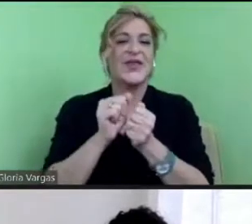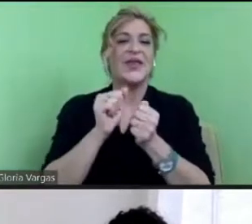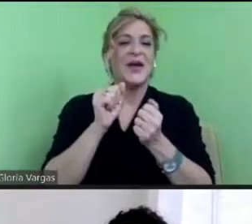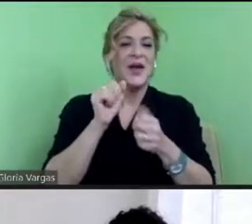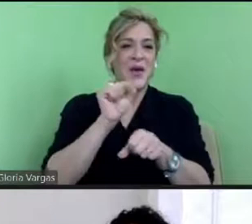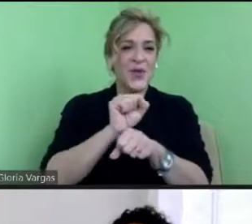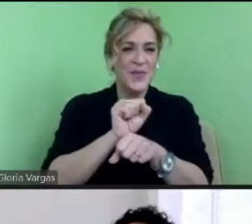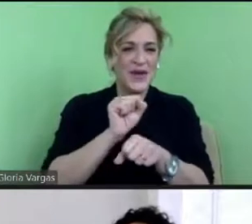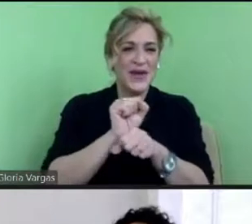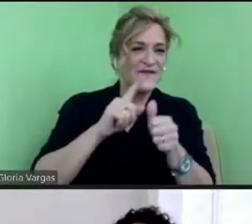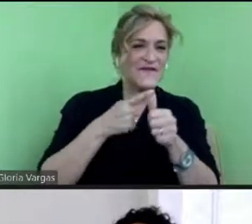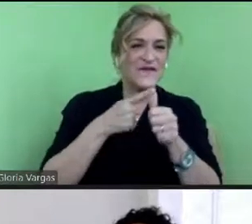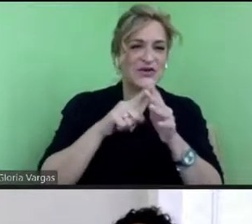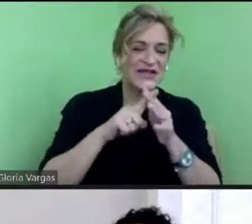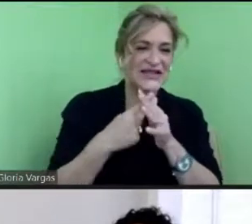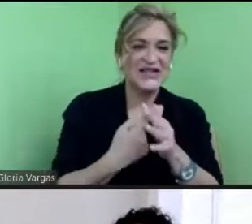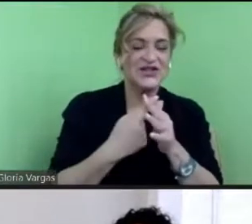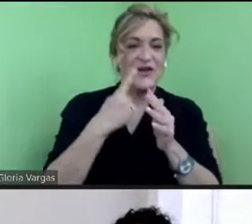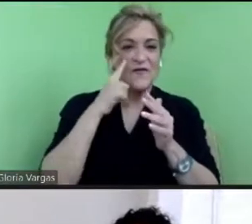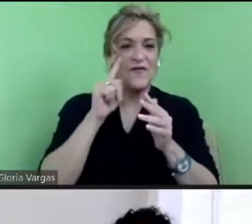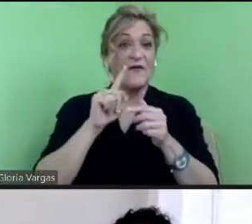PA, which means real jobs for real pay.